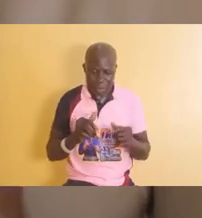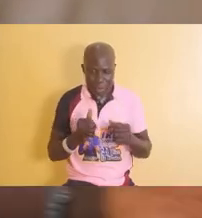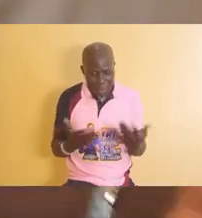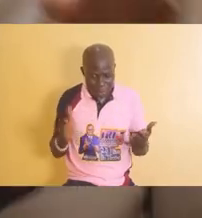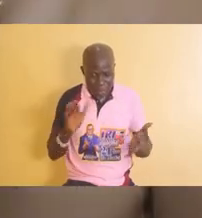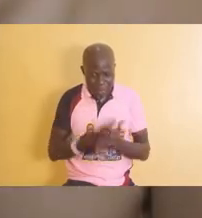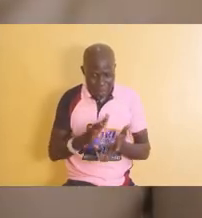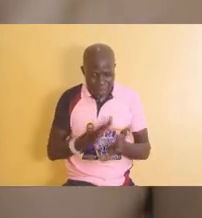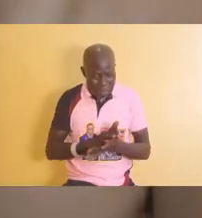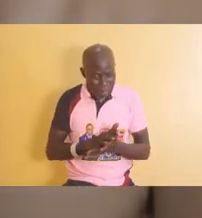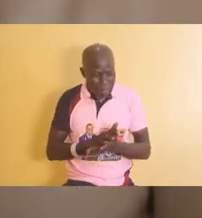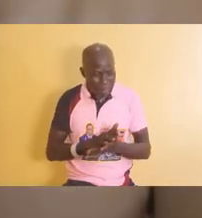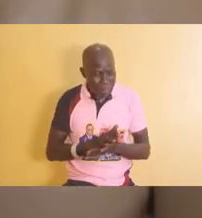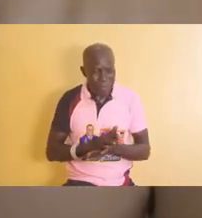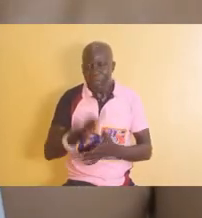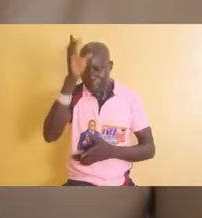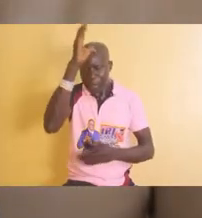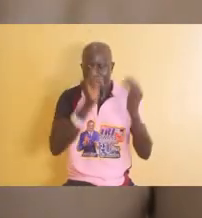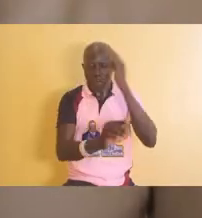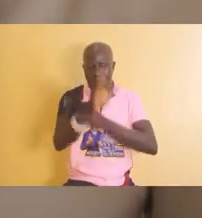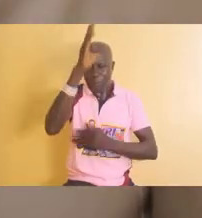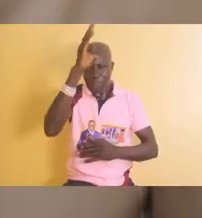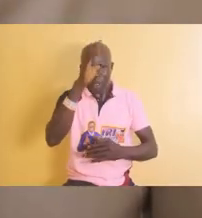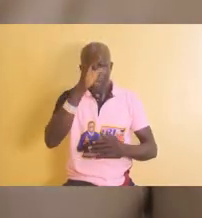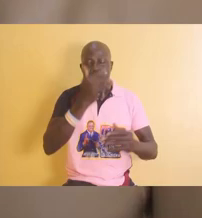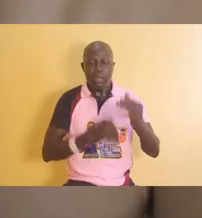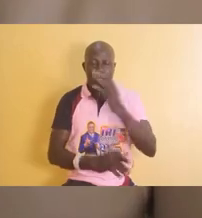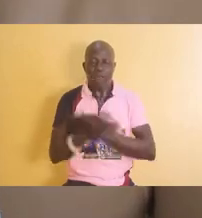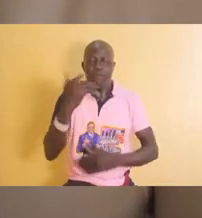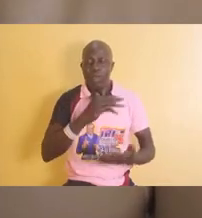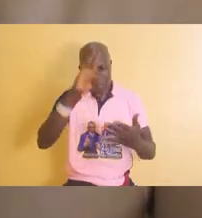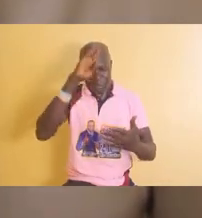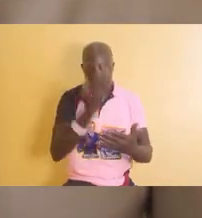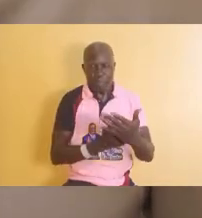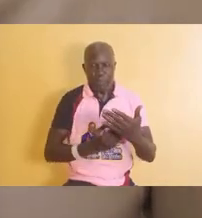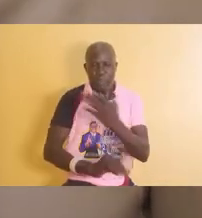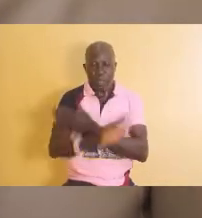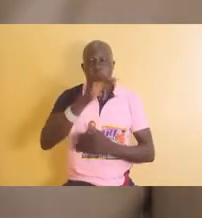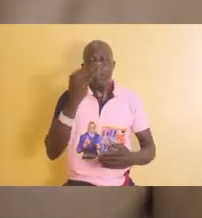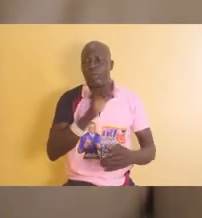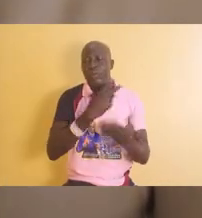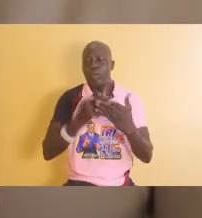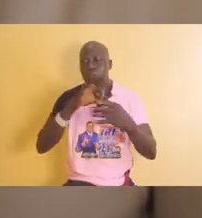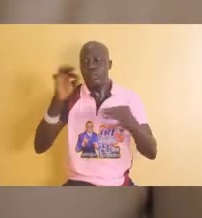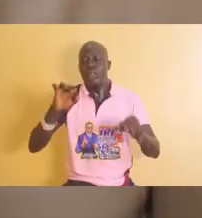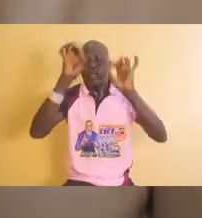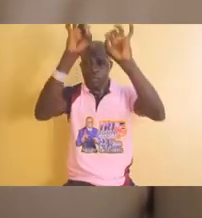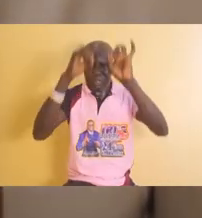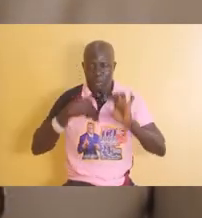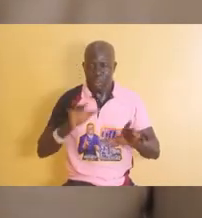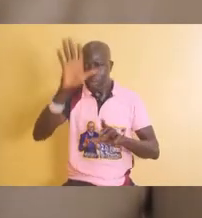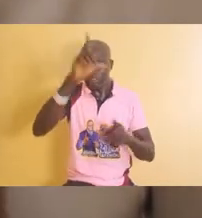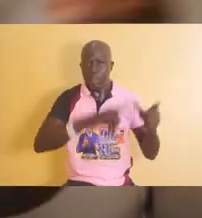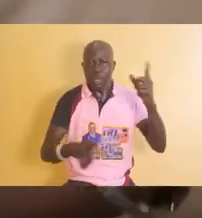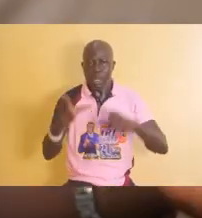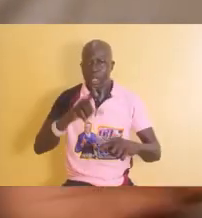dere. Olorun Baba, Olorun Omo, Olorun Ememe, mo come